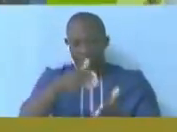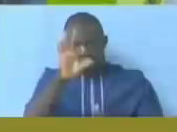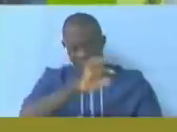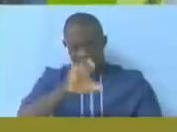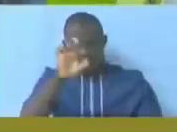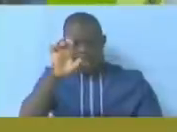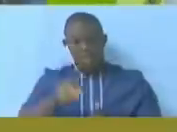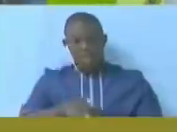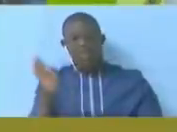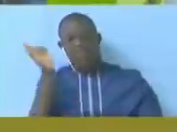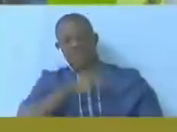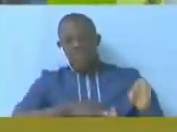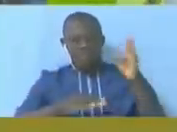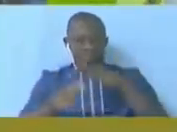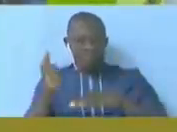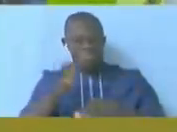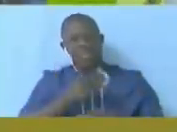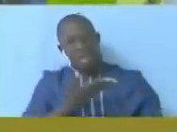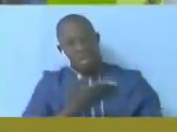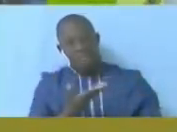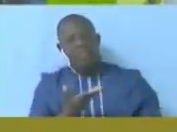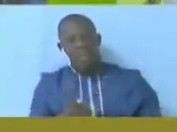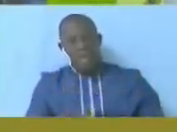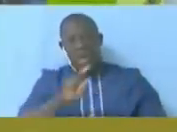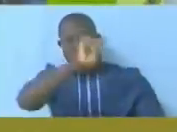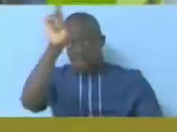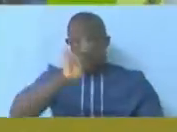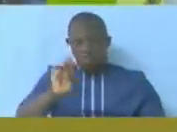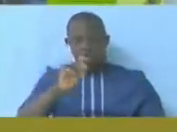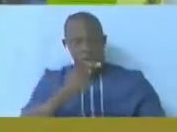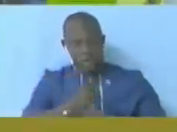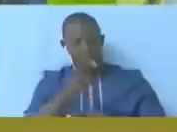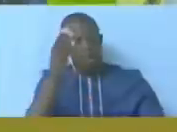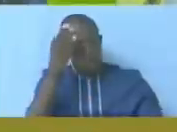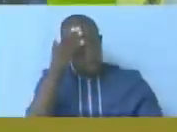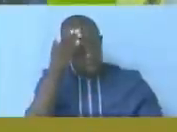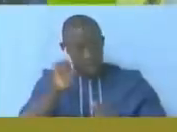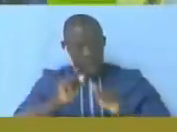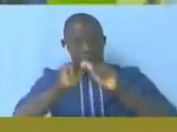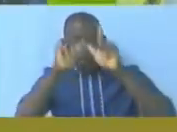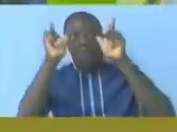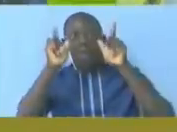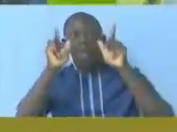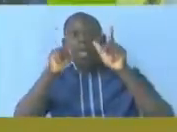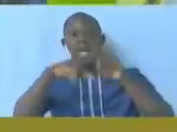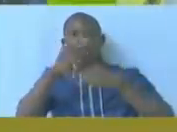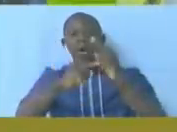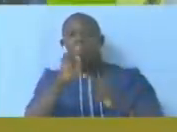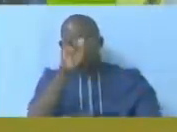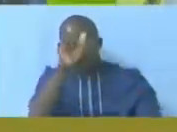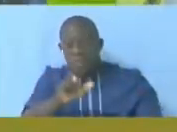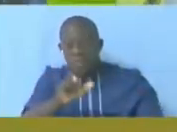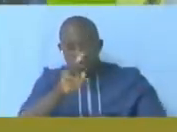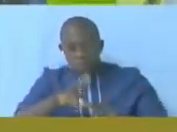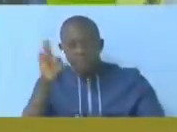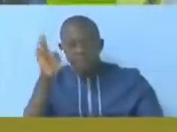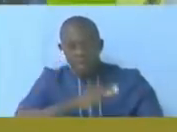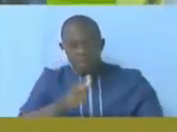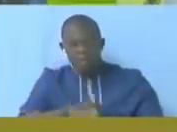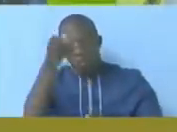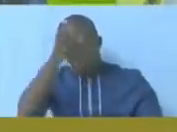and they lied. And the nation is aware that they have lied. So,